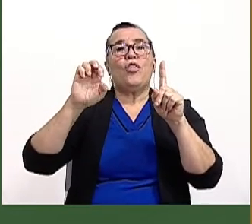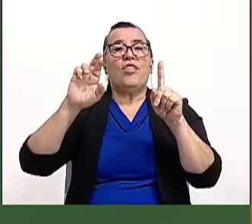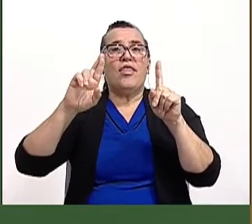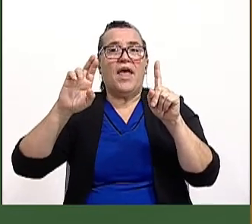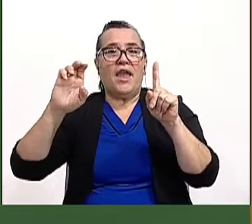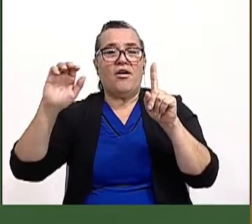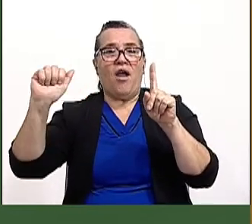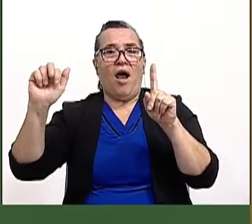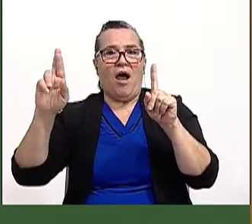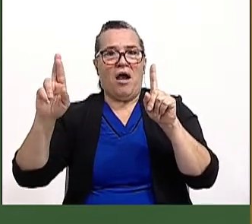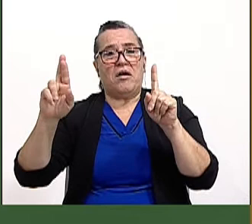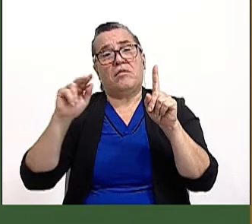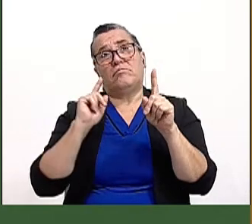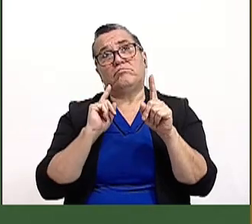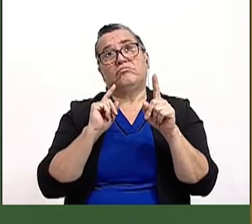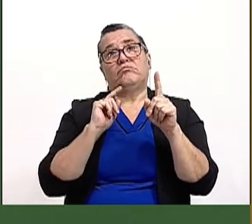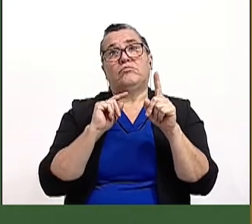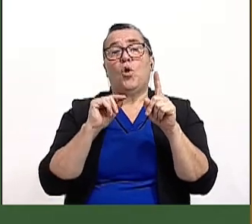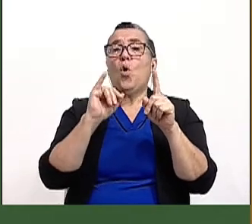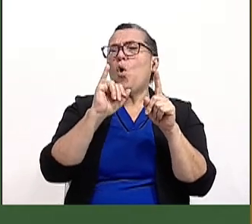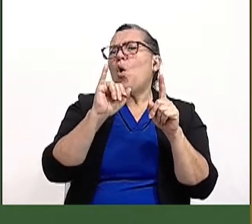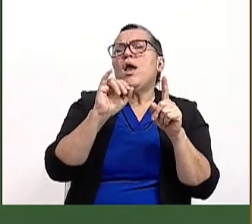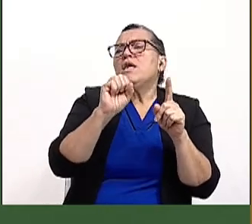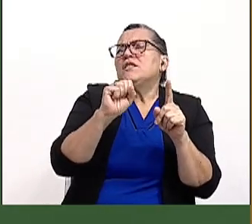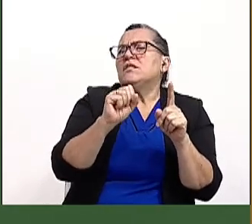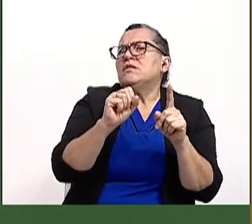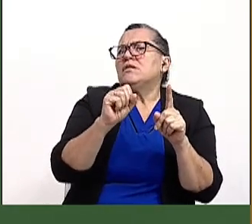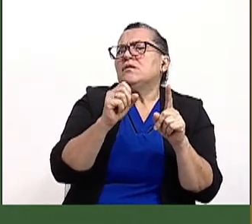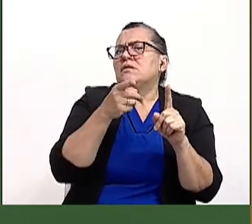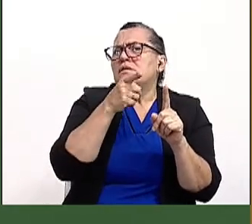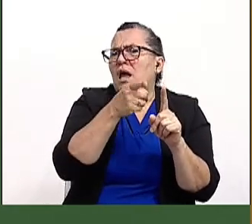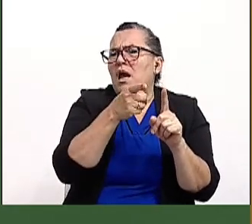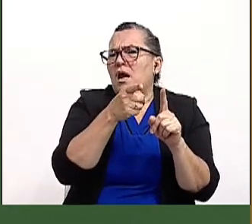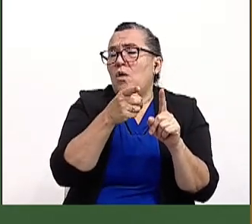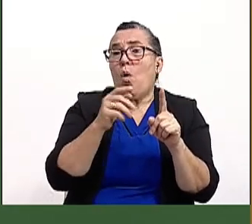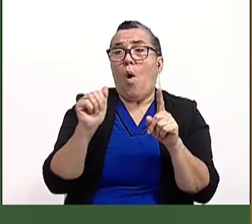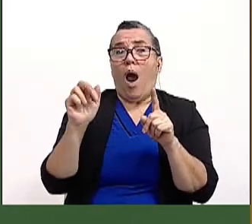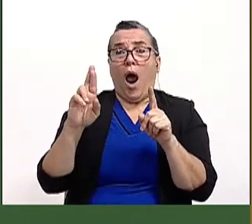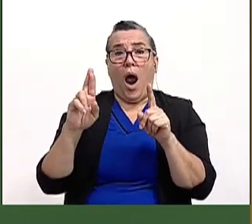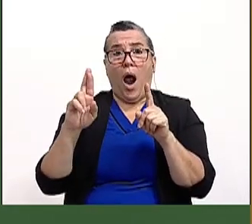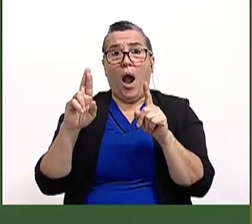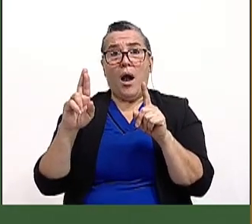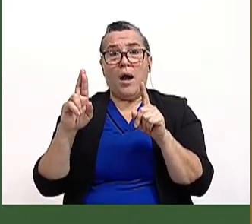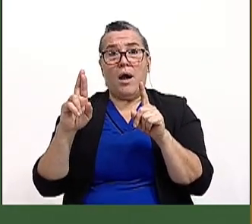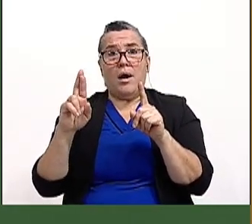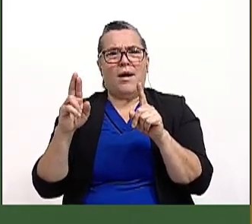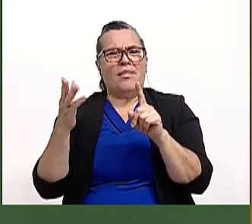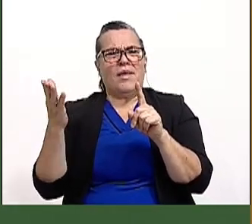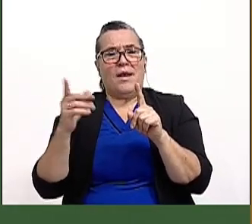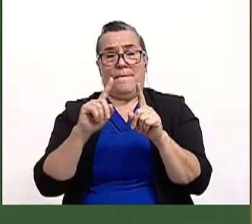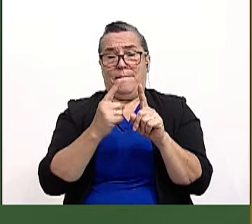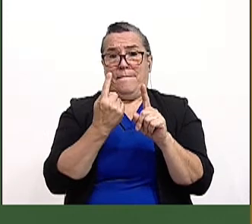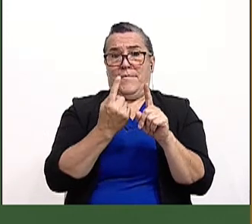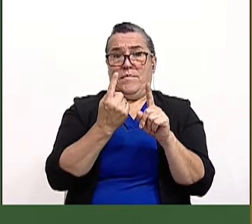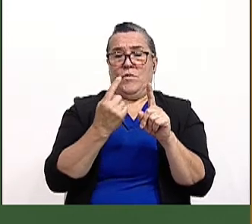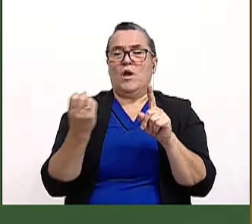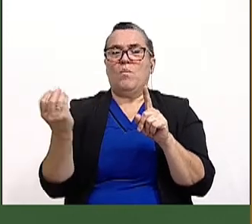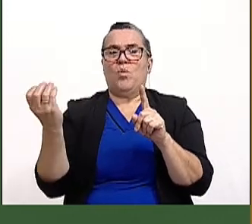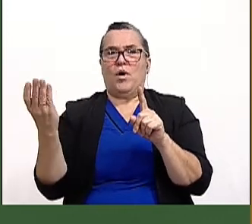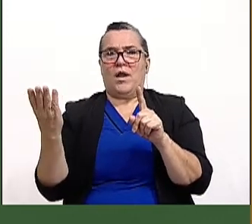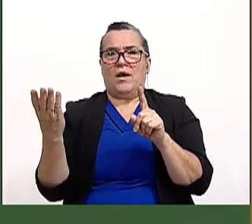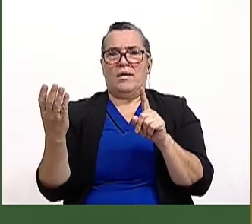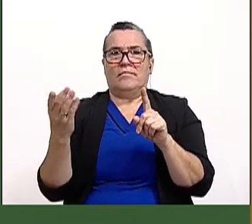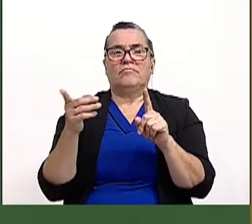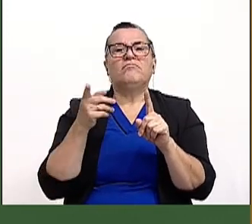are, or is there, are there. Remember that on the first case, we're going to use there is or